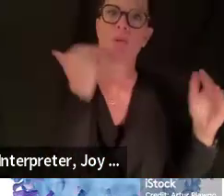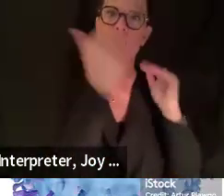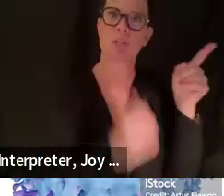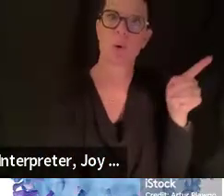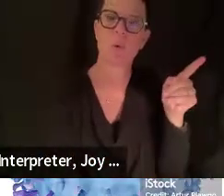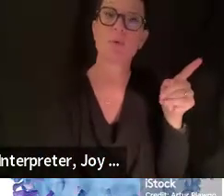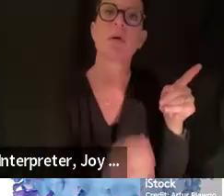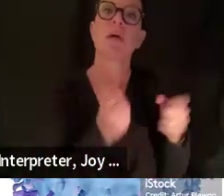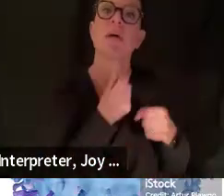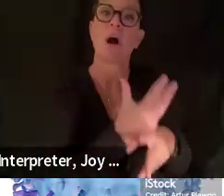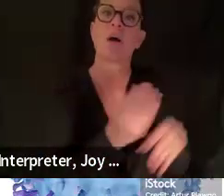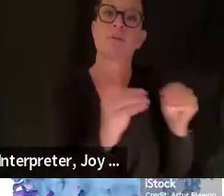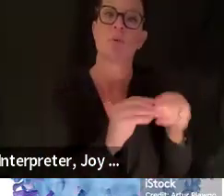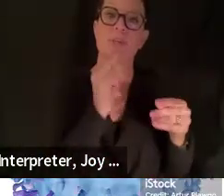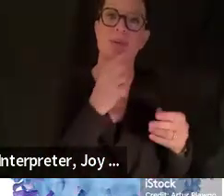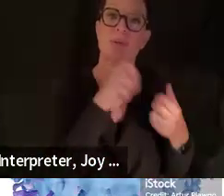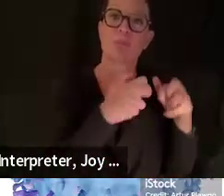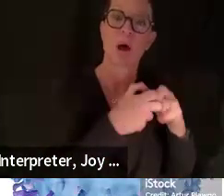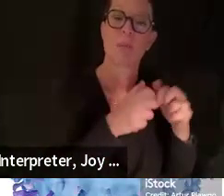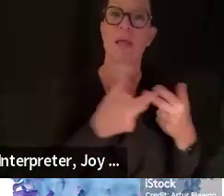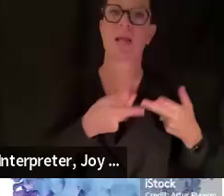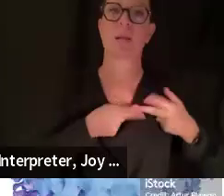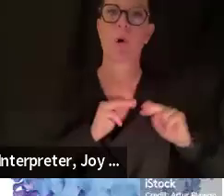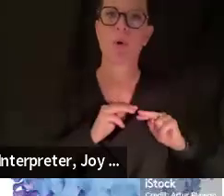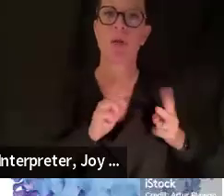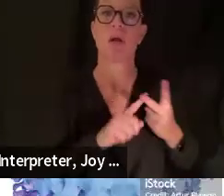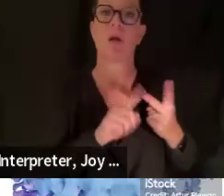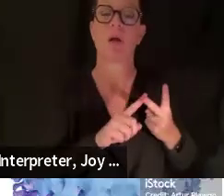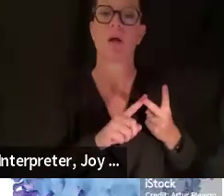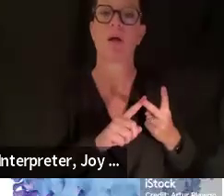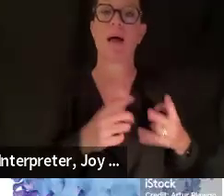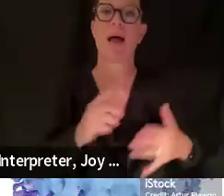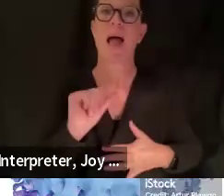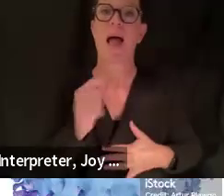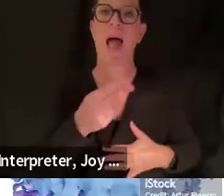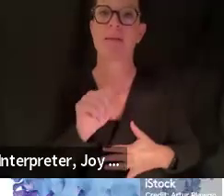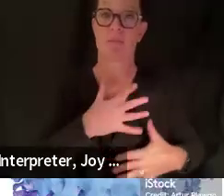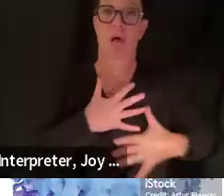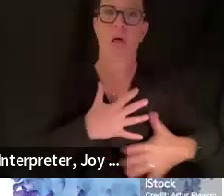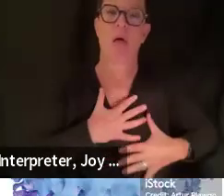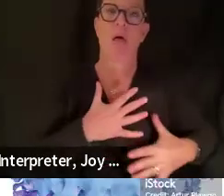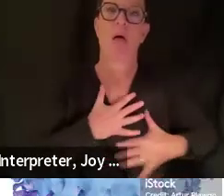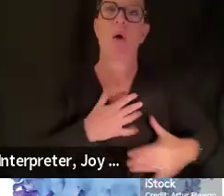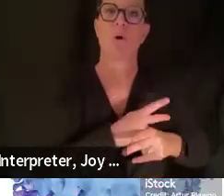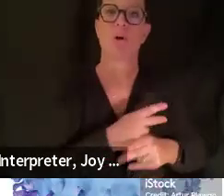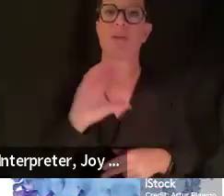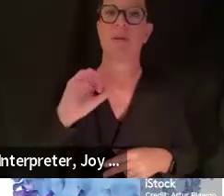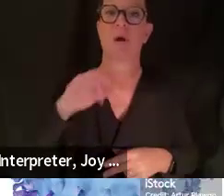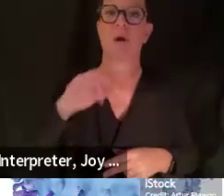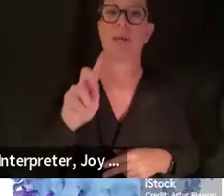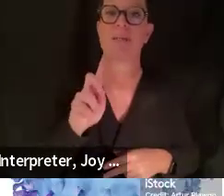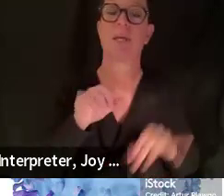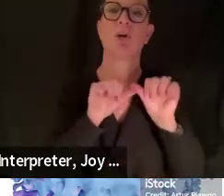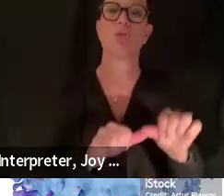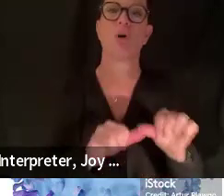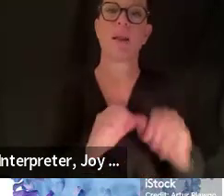lead to more serious problems like pneumonia, worsening asthma or COPD, which is